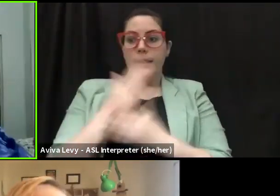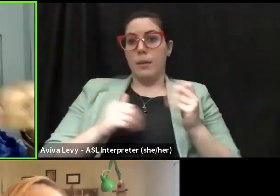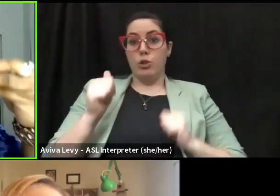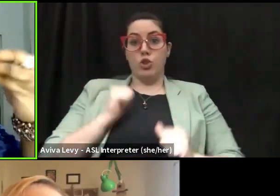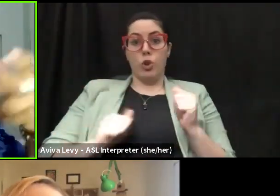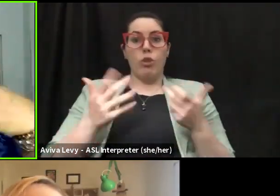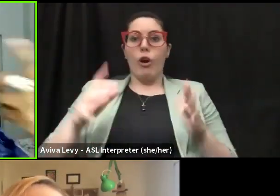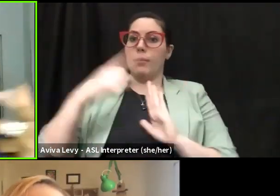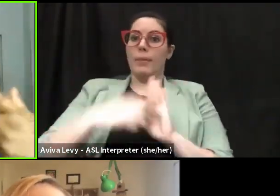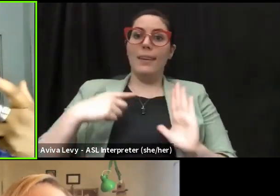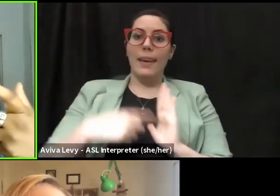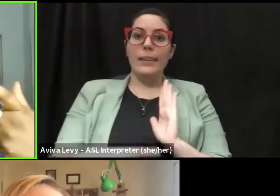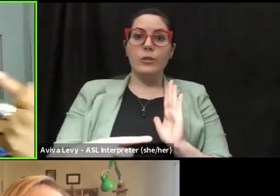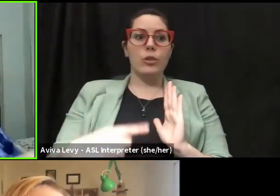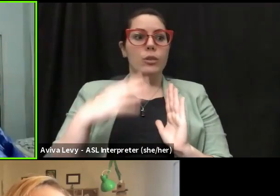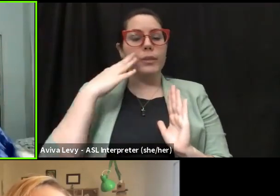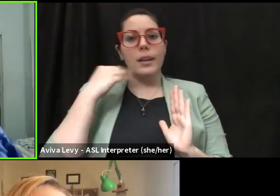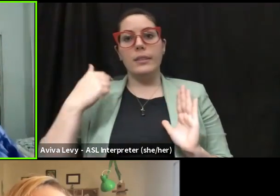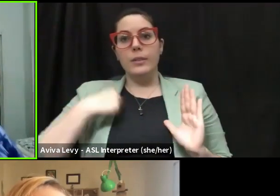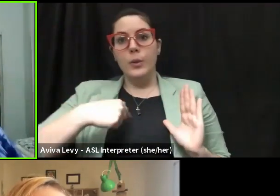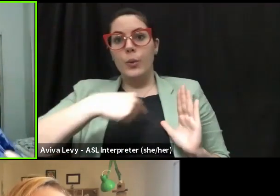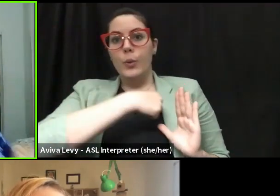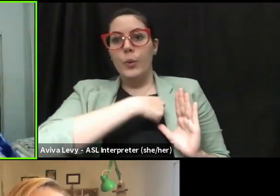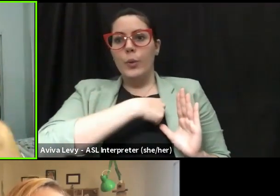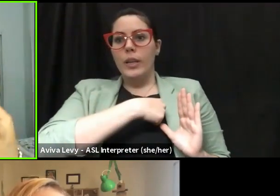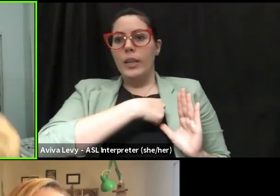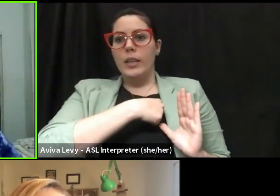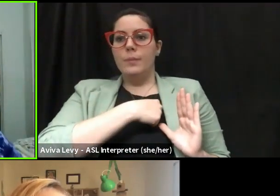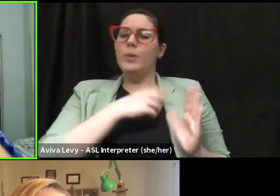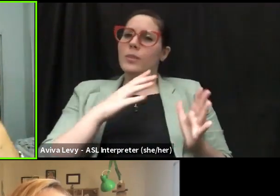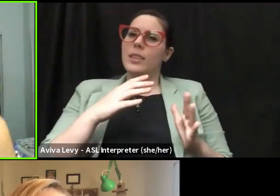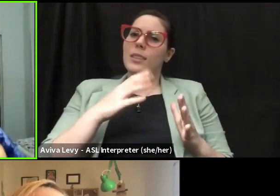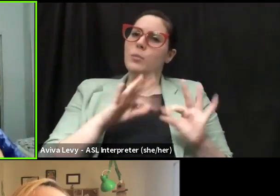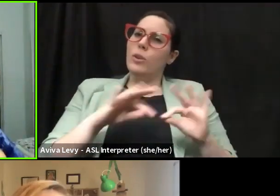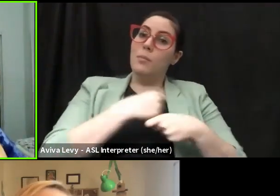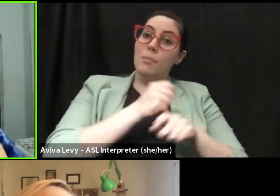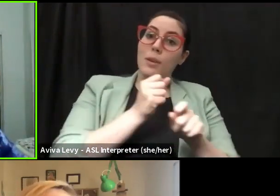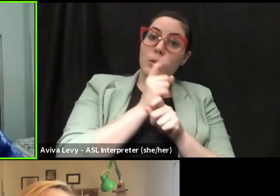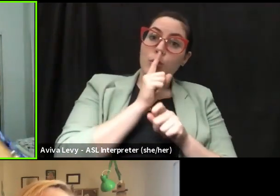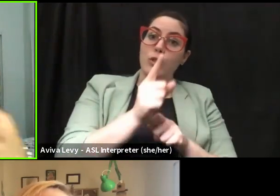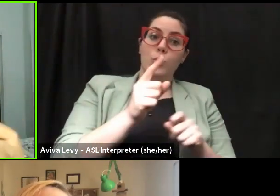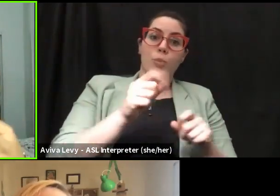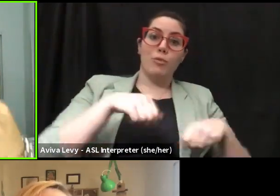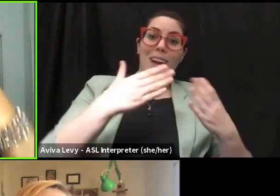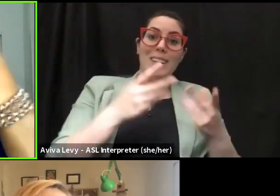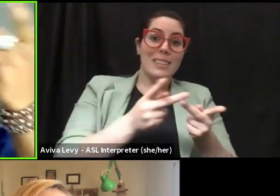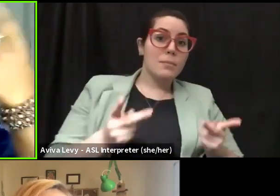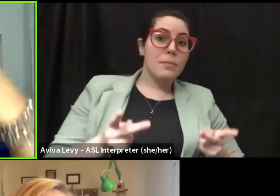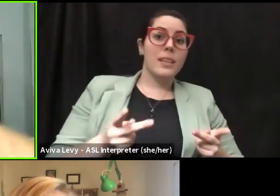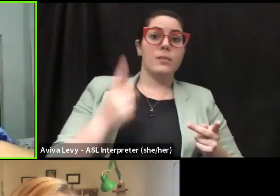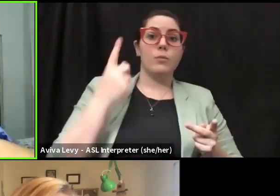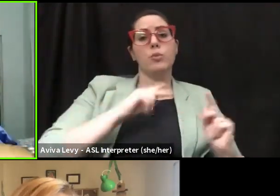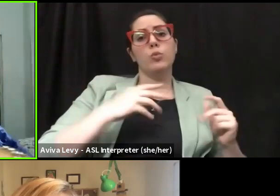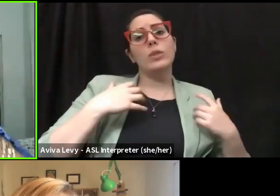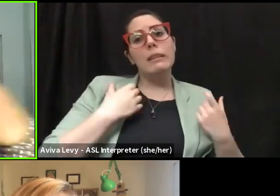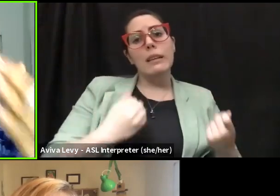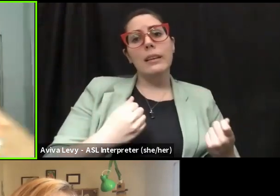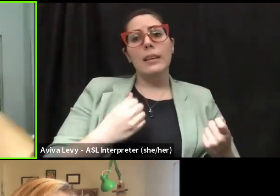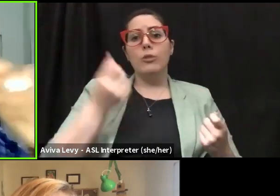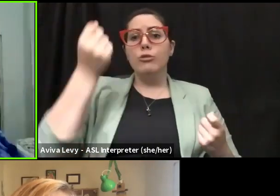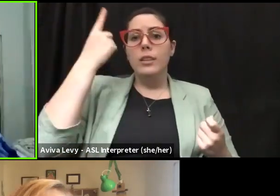canceled, you know, because we're really trying to create space for healing and for understanding, especially coming from our leadership.